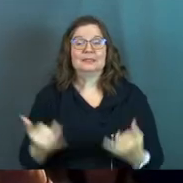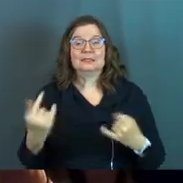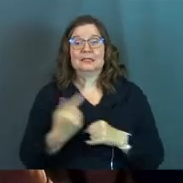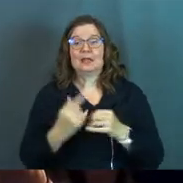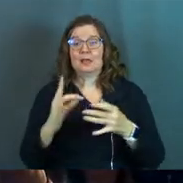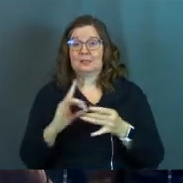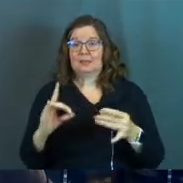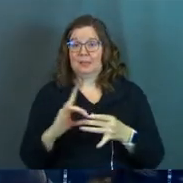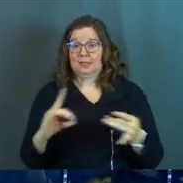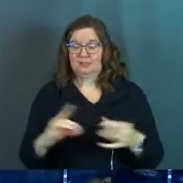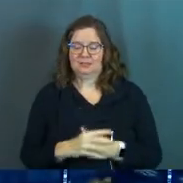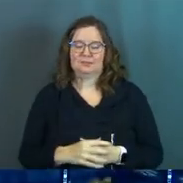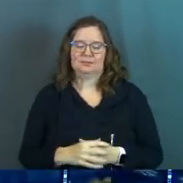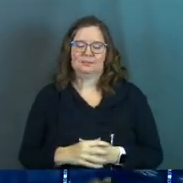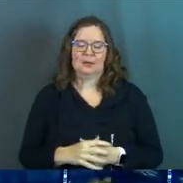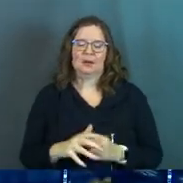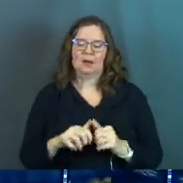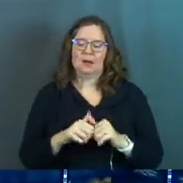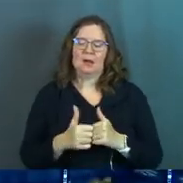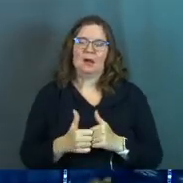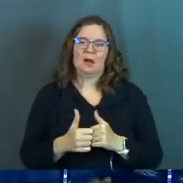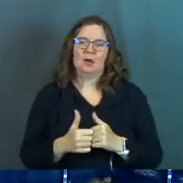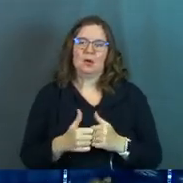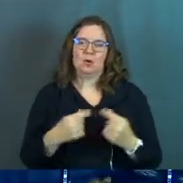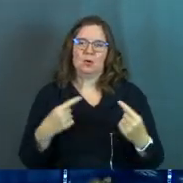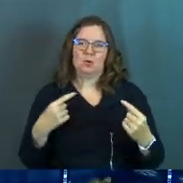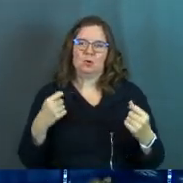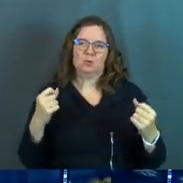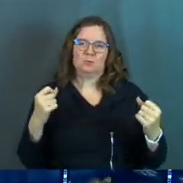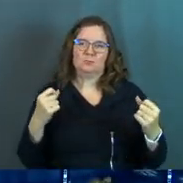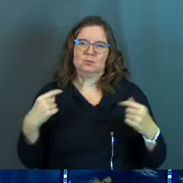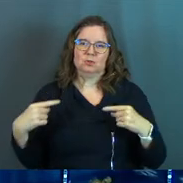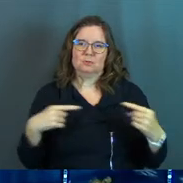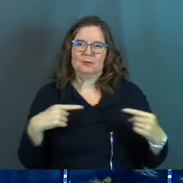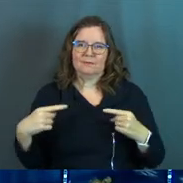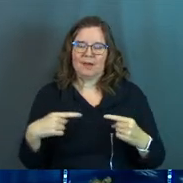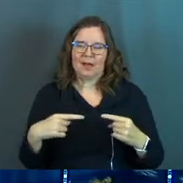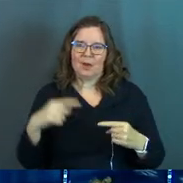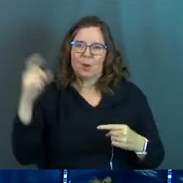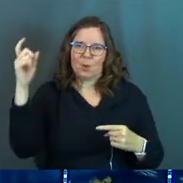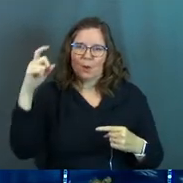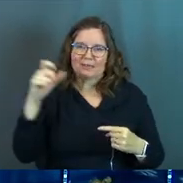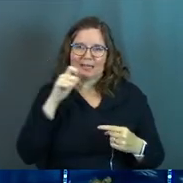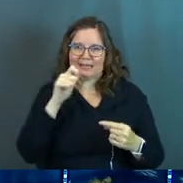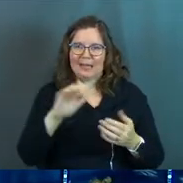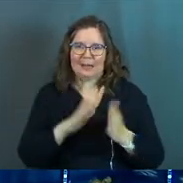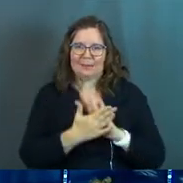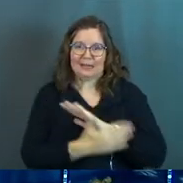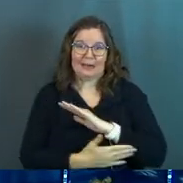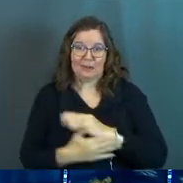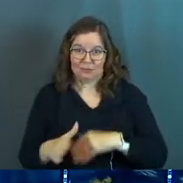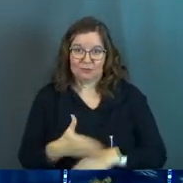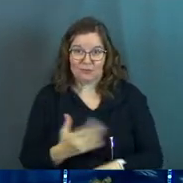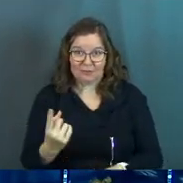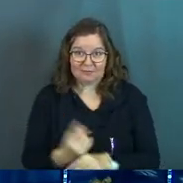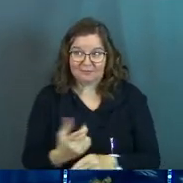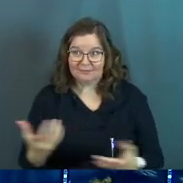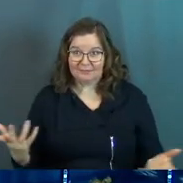Today's message is how to fight wisely and not end up in a country song.